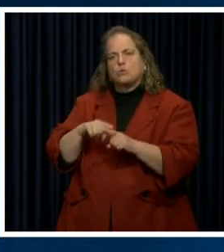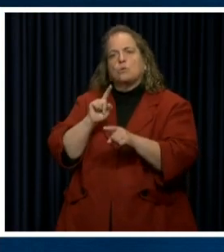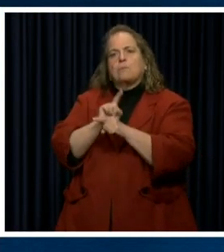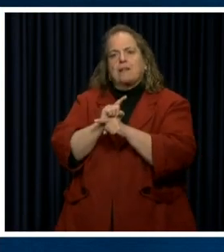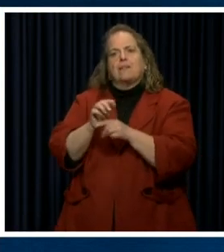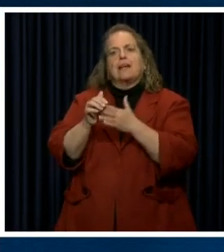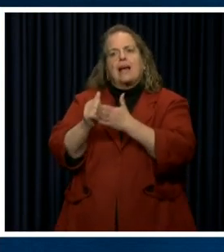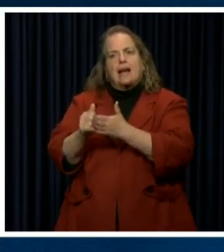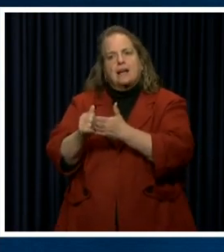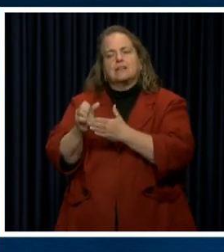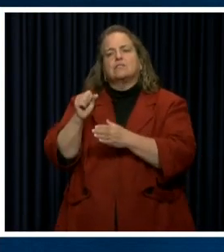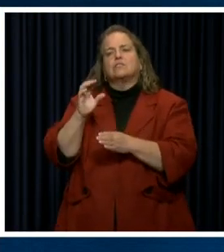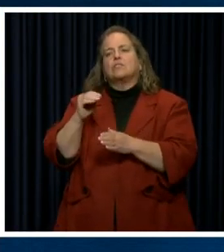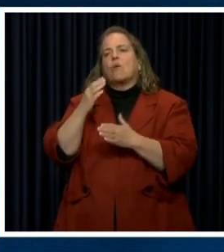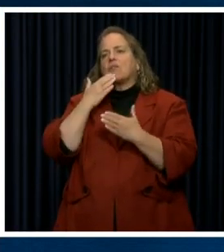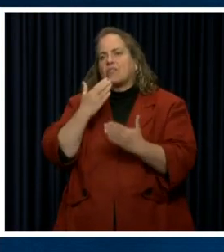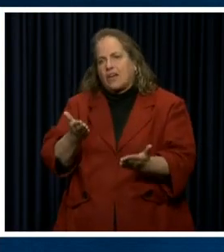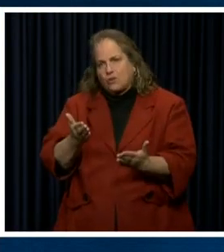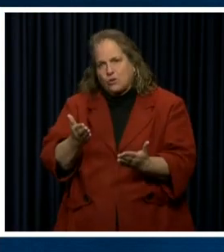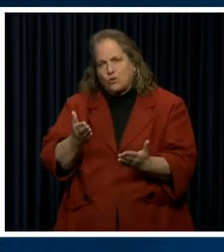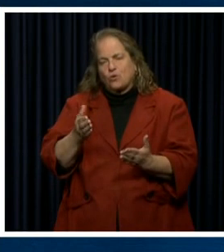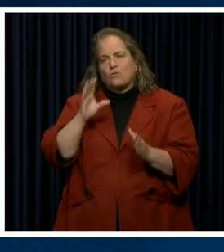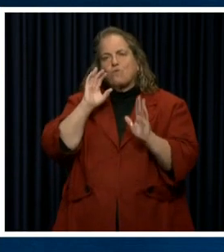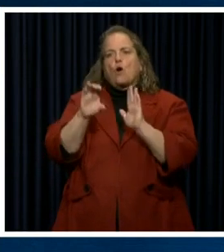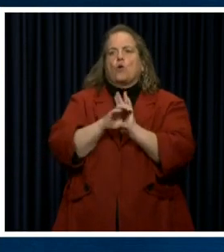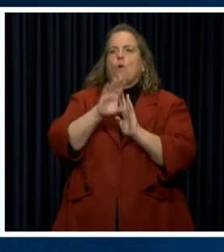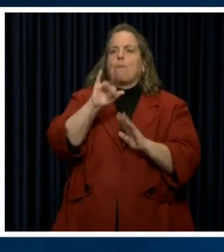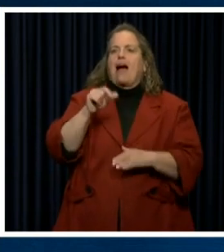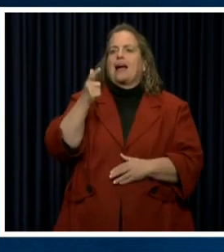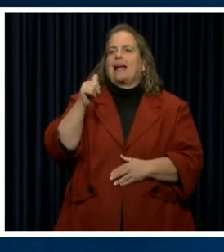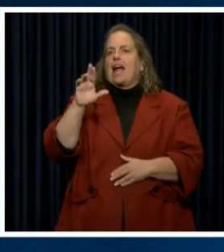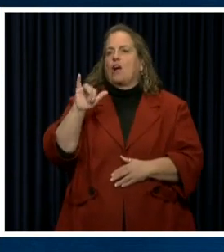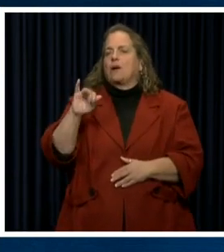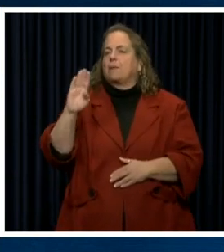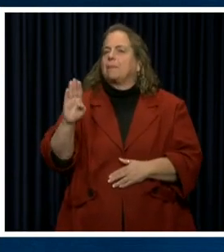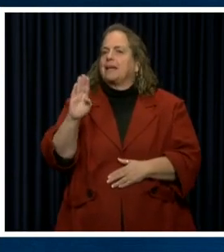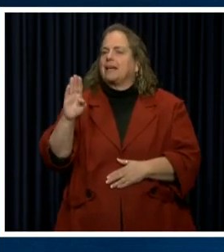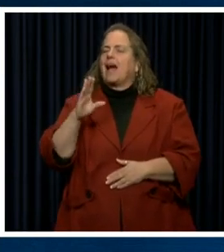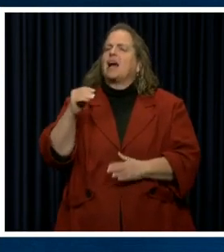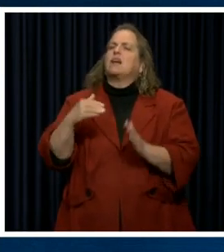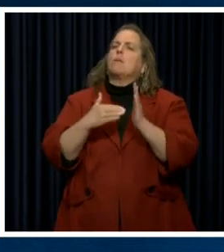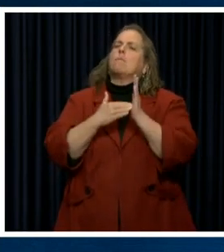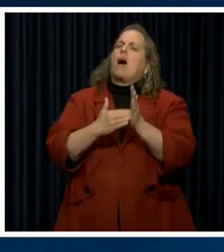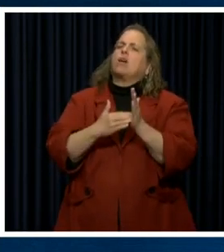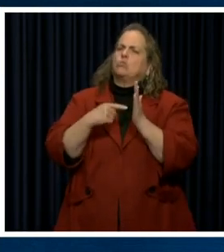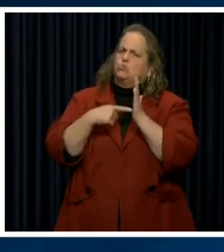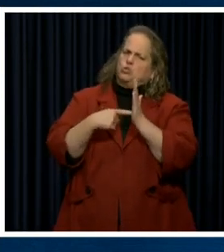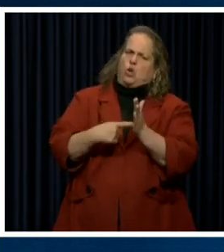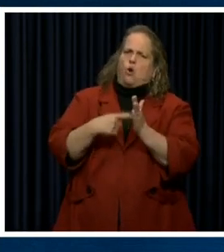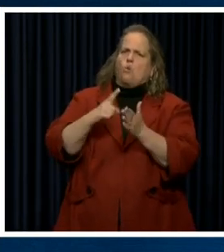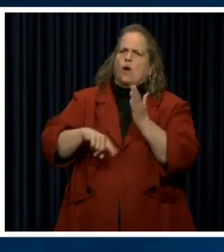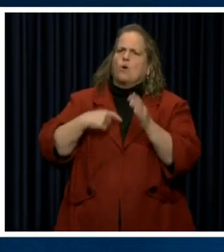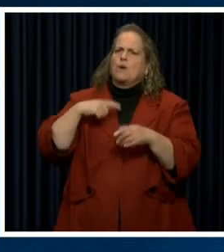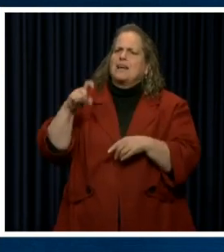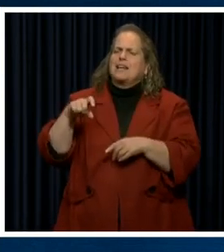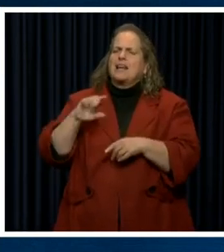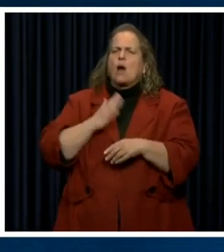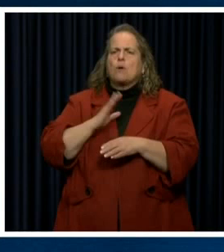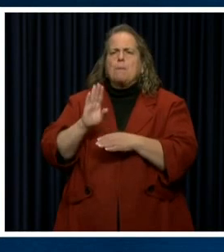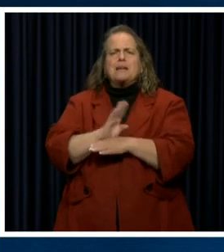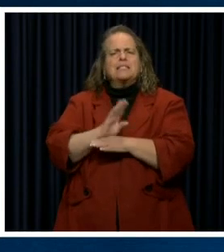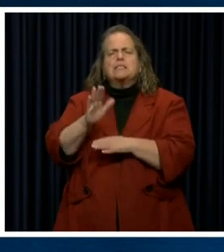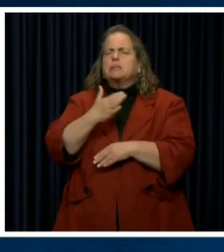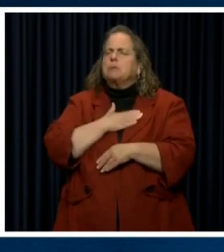So thank you to Photo by Gary B. And thank you for modeling, what we need to see from all our businesses. Grab on these